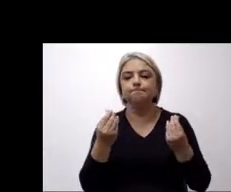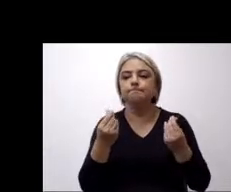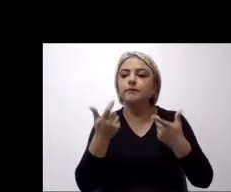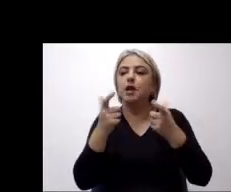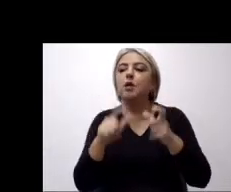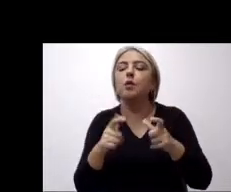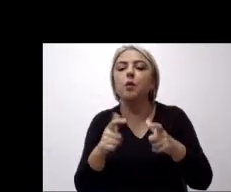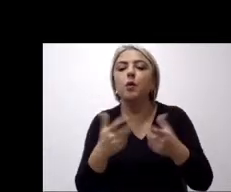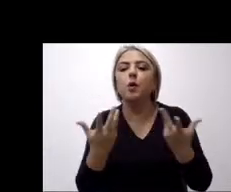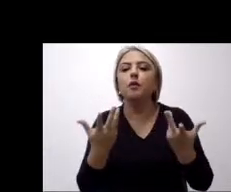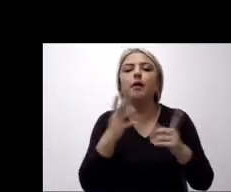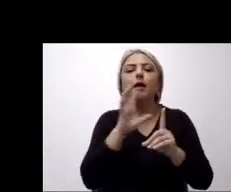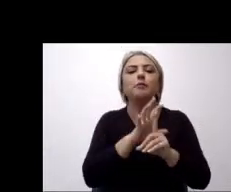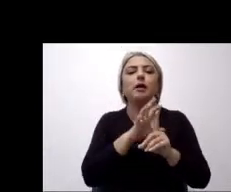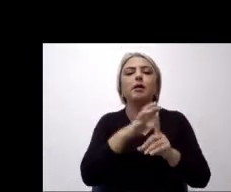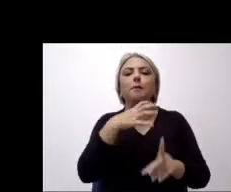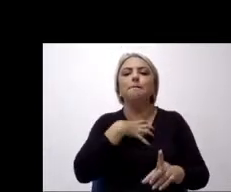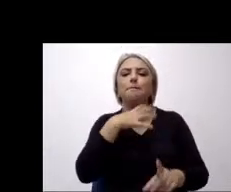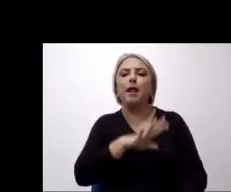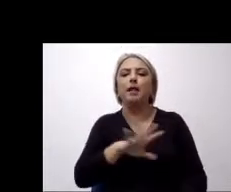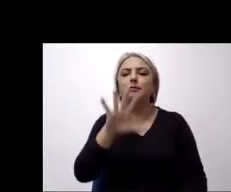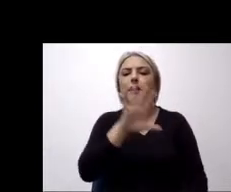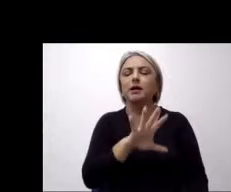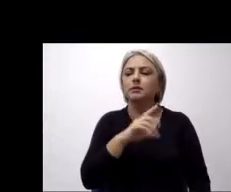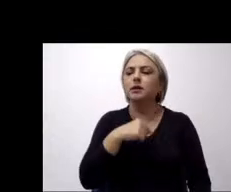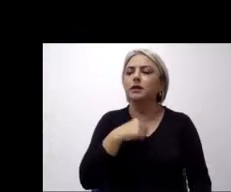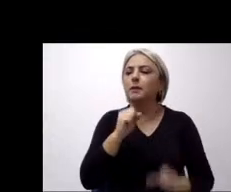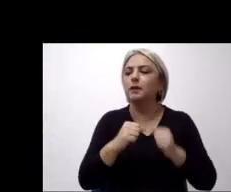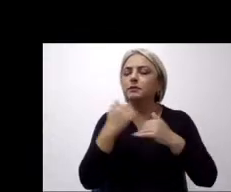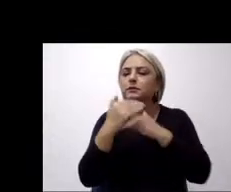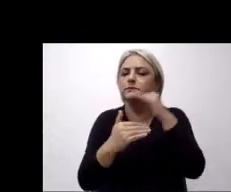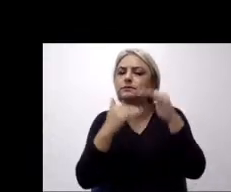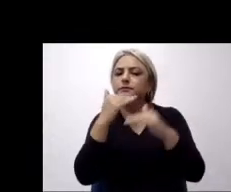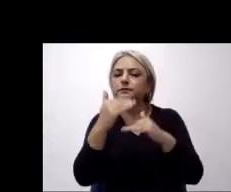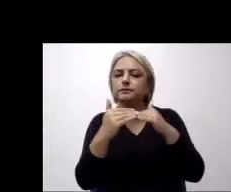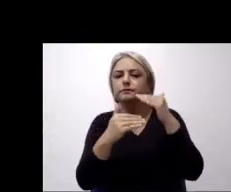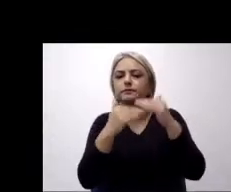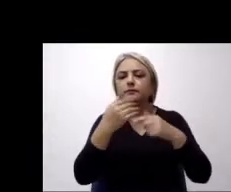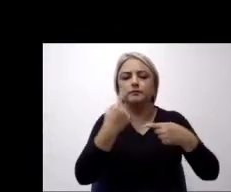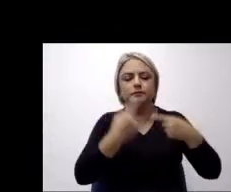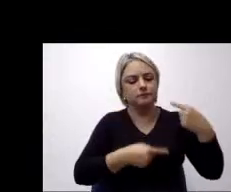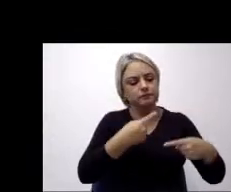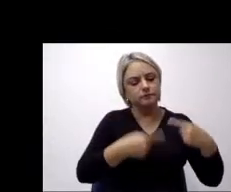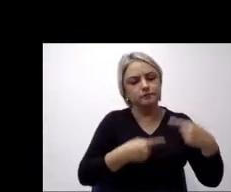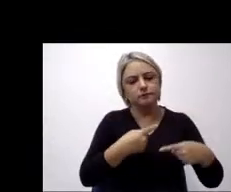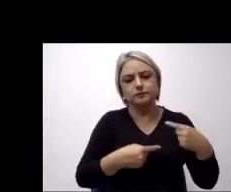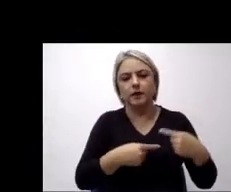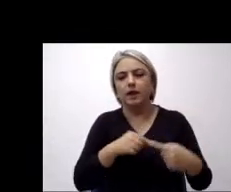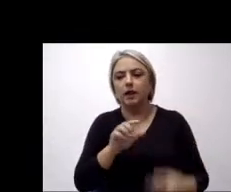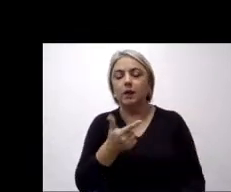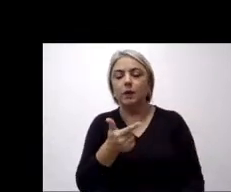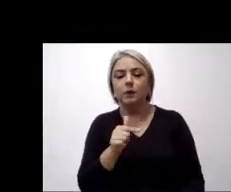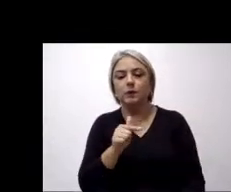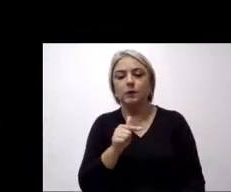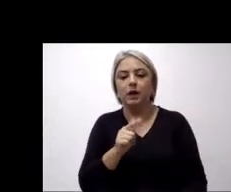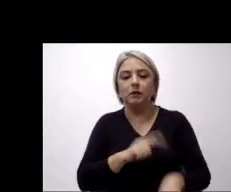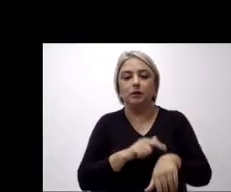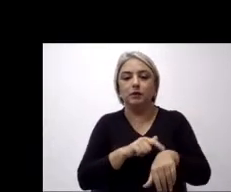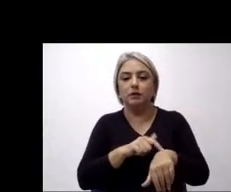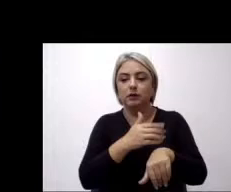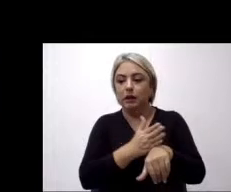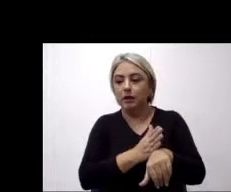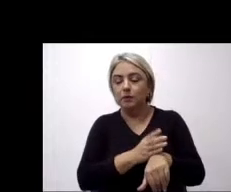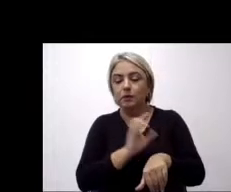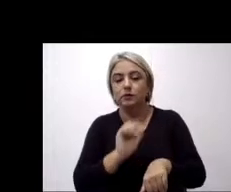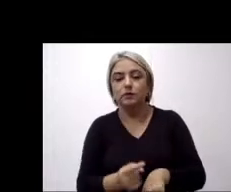can import this or develop this in the policy process. So I have not a lot of time, so I just give you 1 or 2